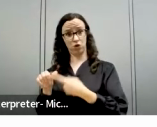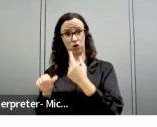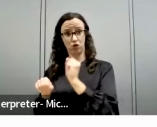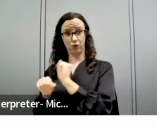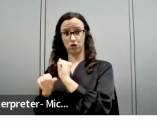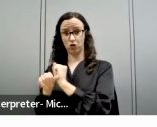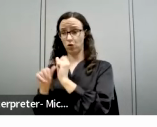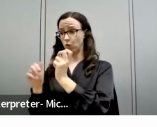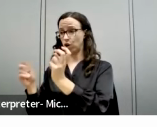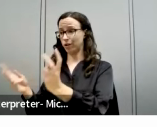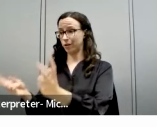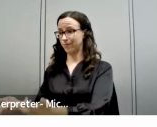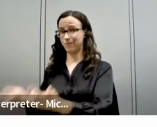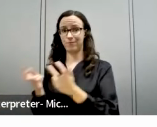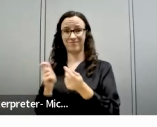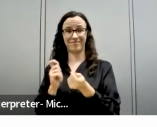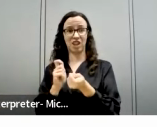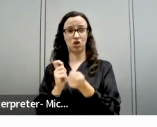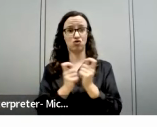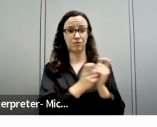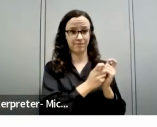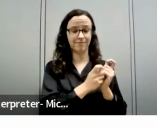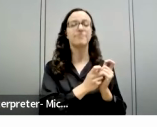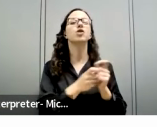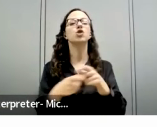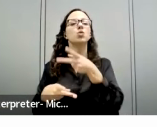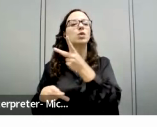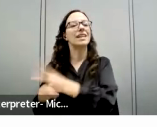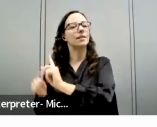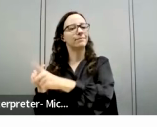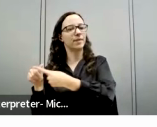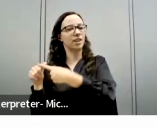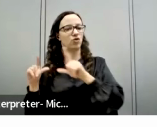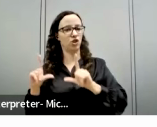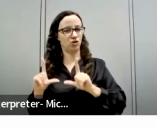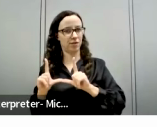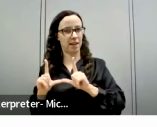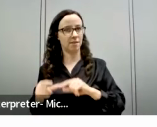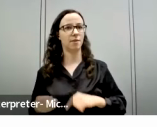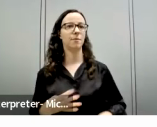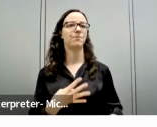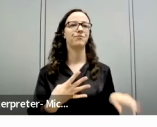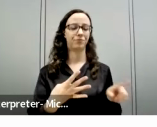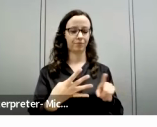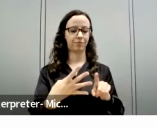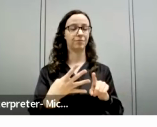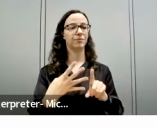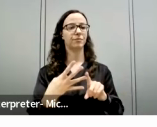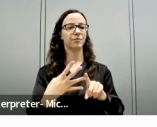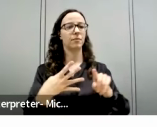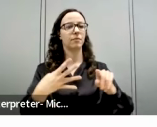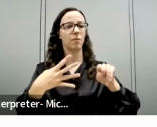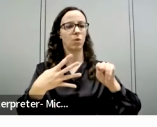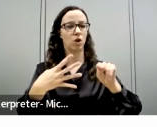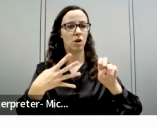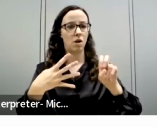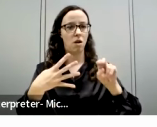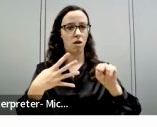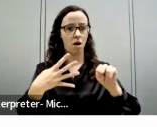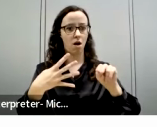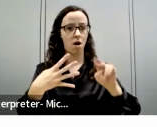same license on the future works. Non-commercial is a kind of actually a popular one in education.